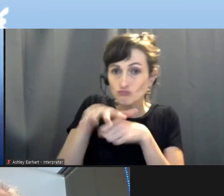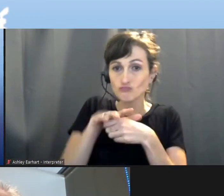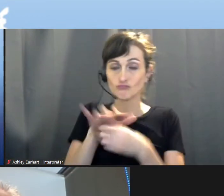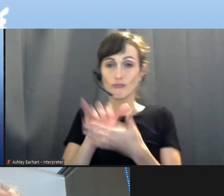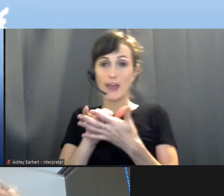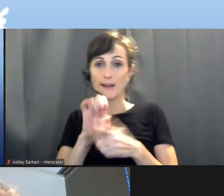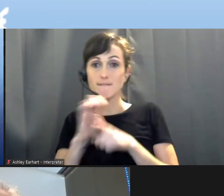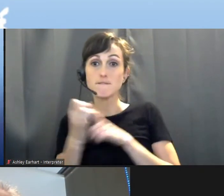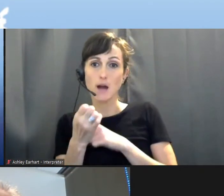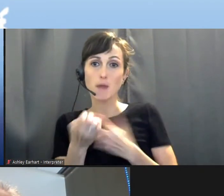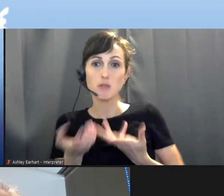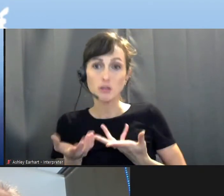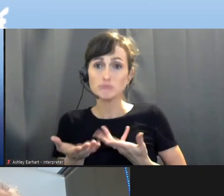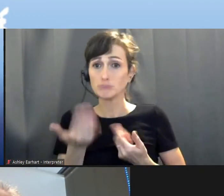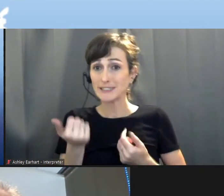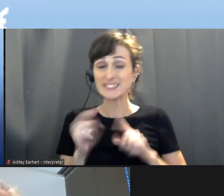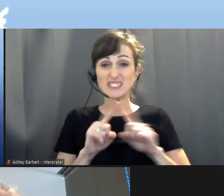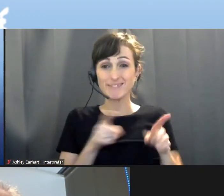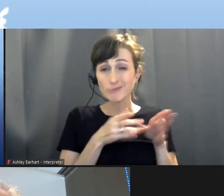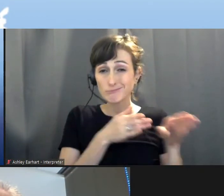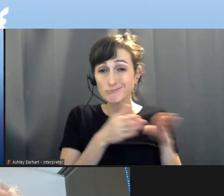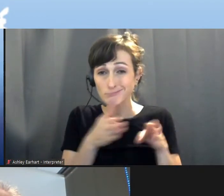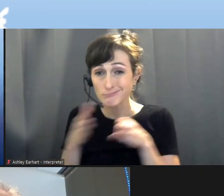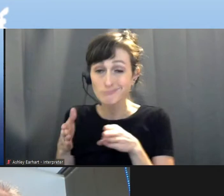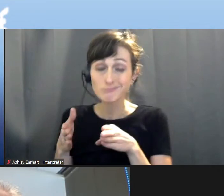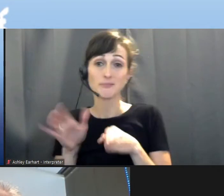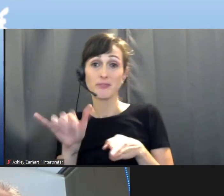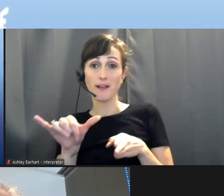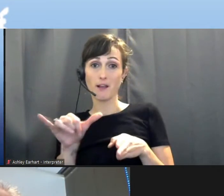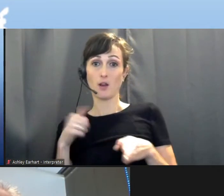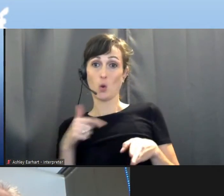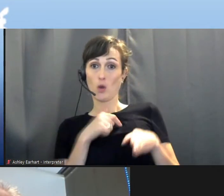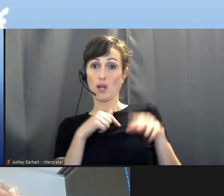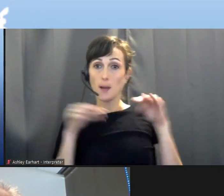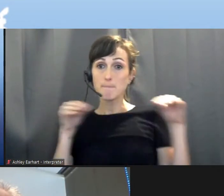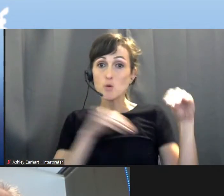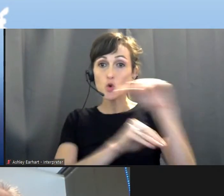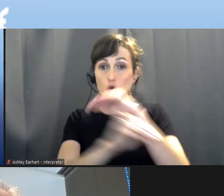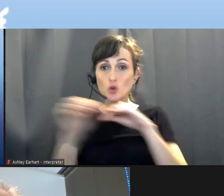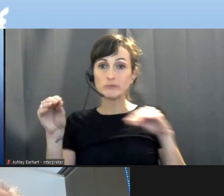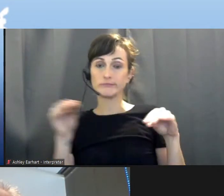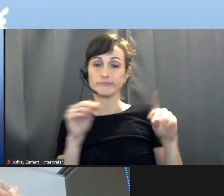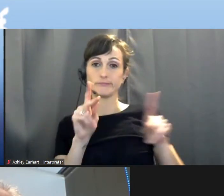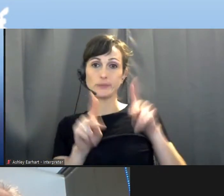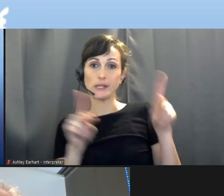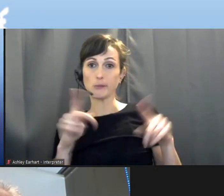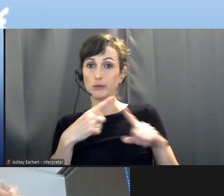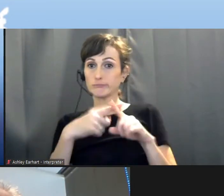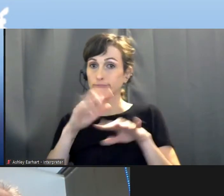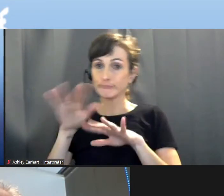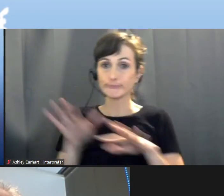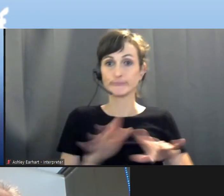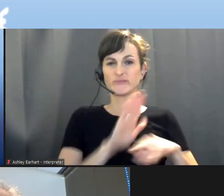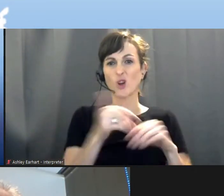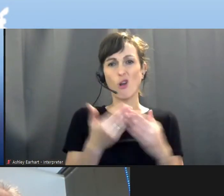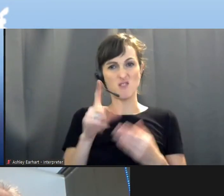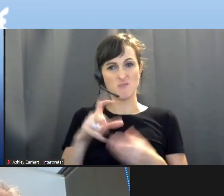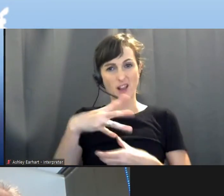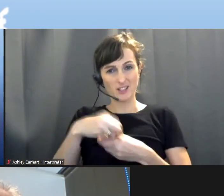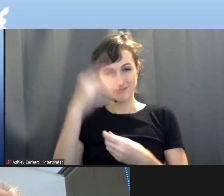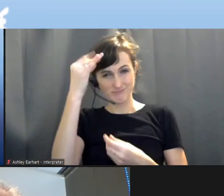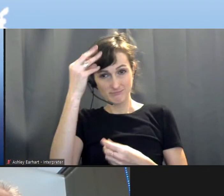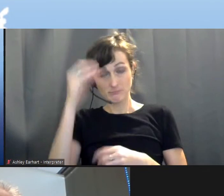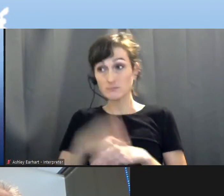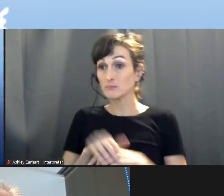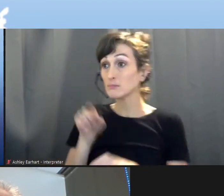there's different pathways, there's different ways that we move people, there's, all of that to be considered. Commissioner Jones, did you have a